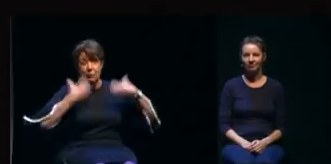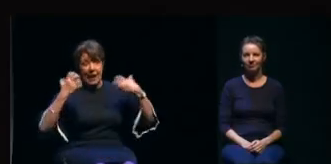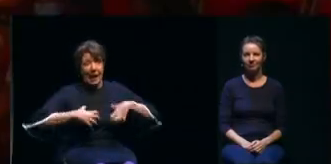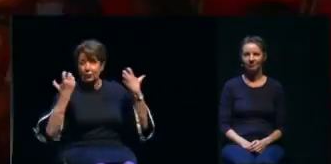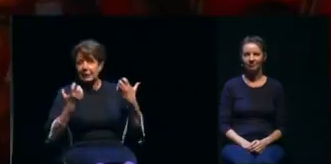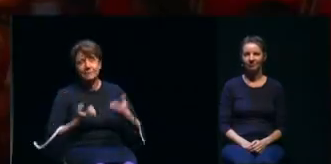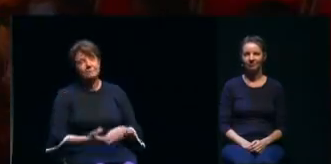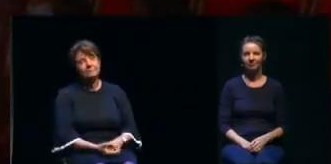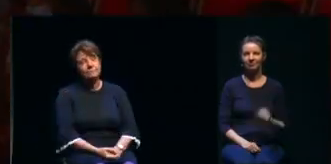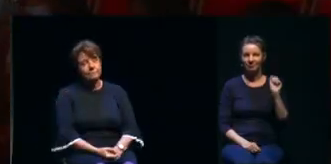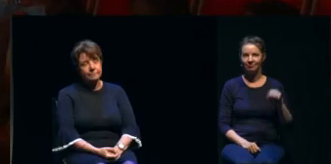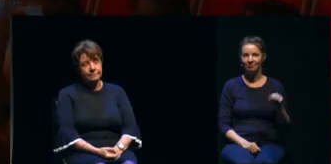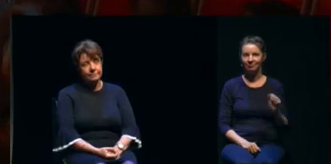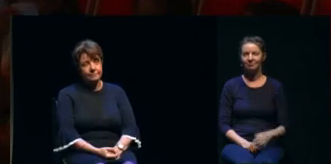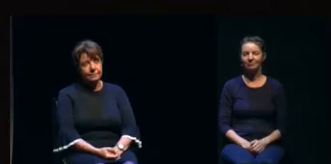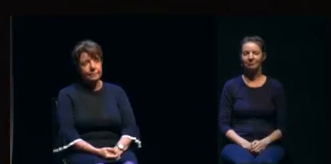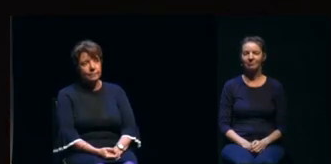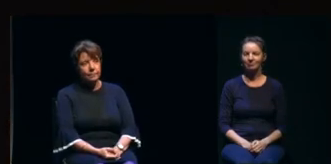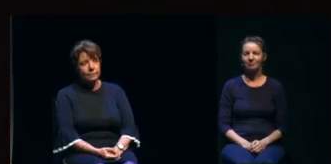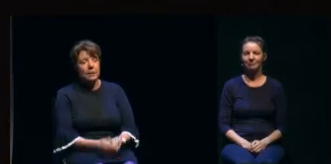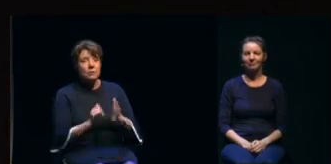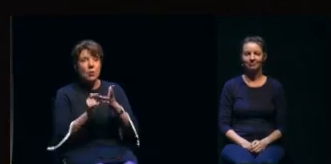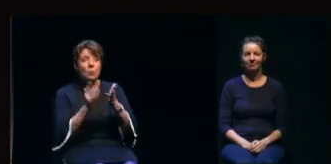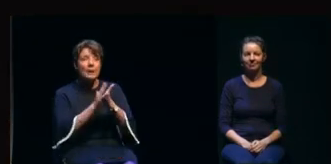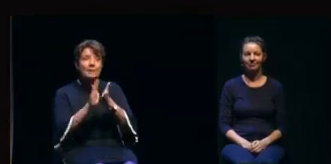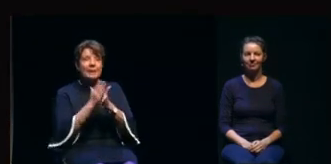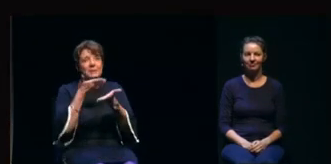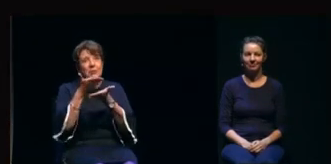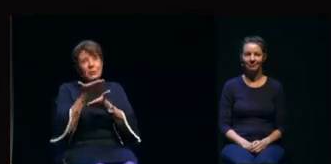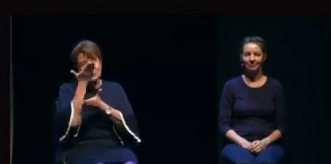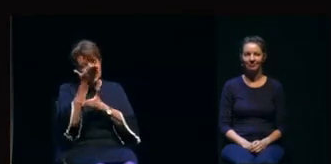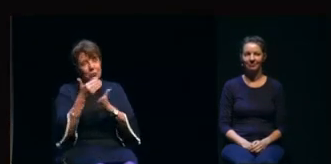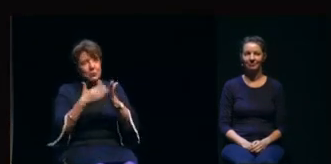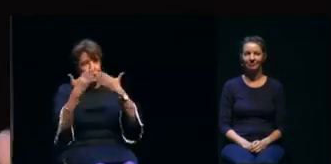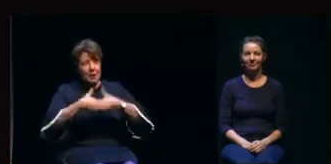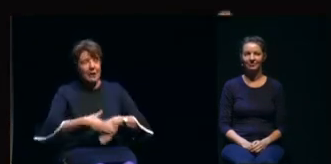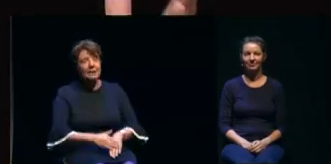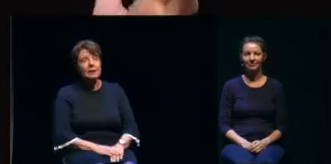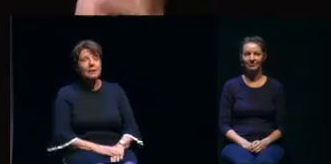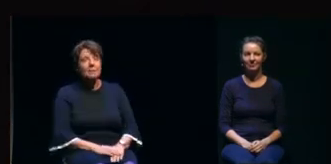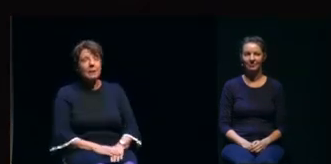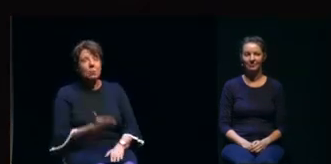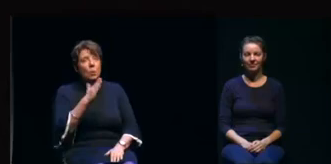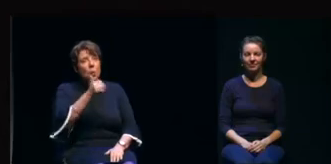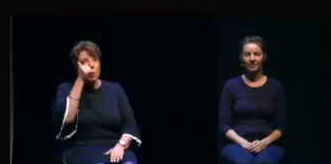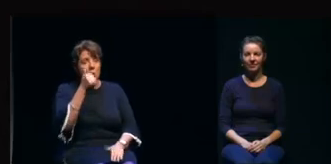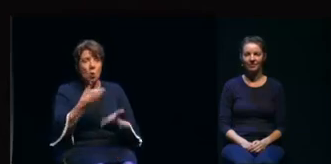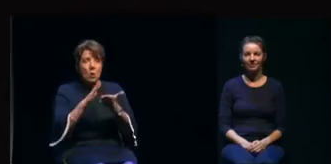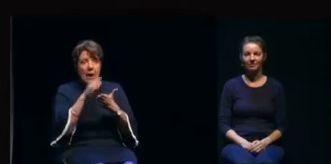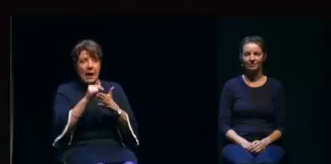angry? So I'm so pleased to be talking to you tonight, Caitlin, because we want to know, how can